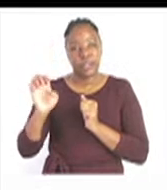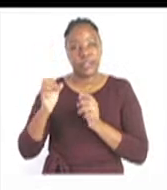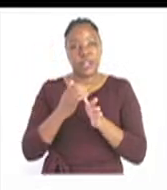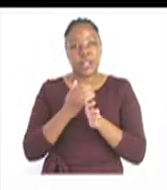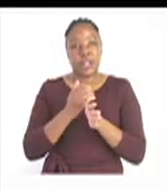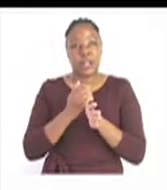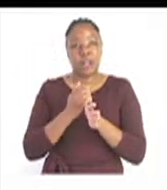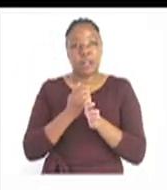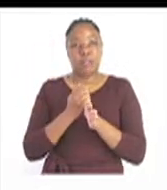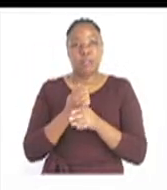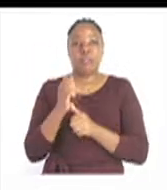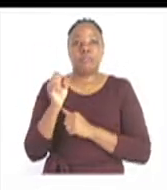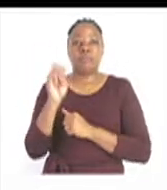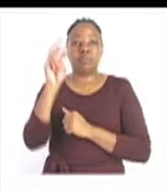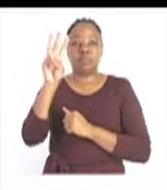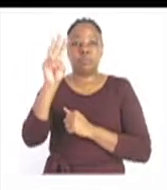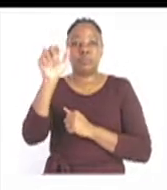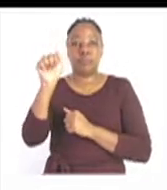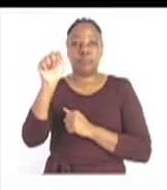Whale.